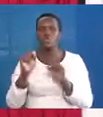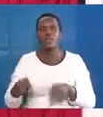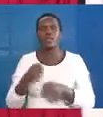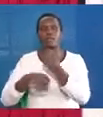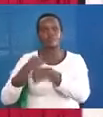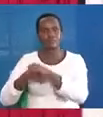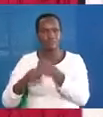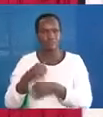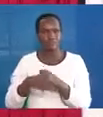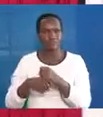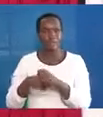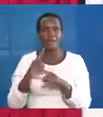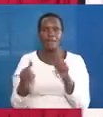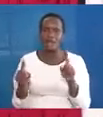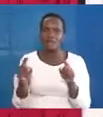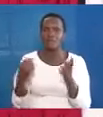Unfortunately,